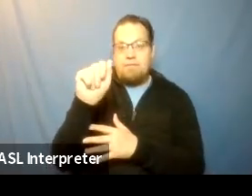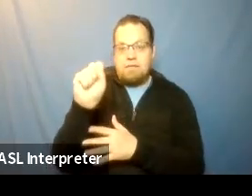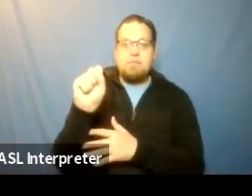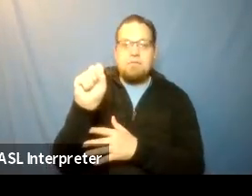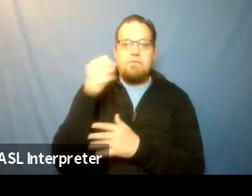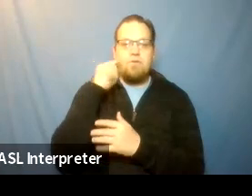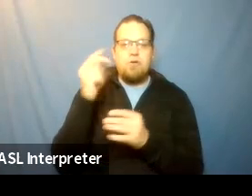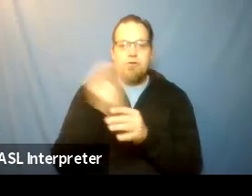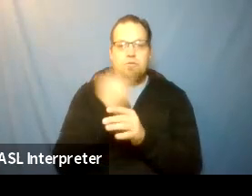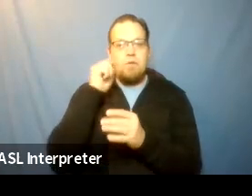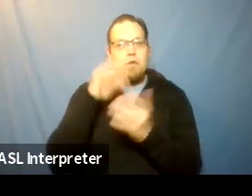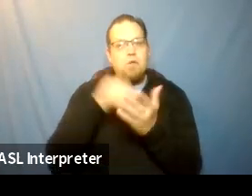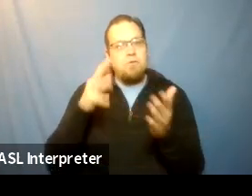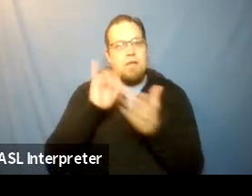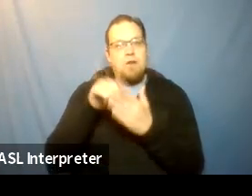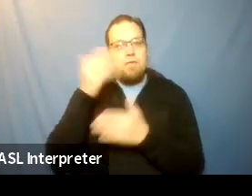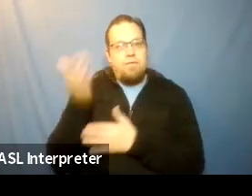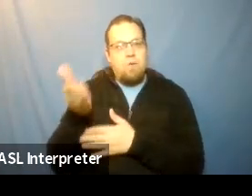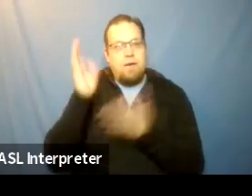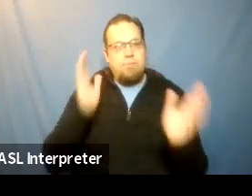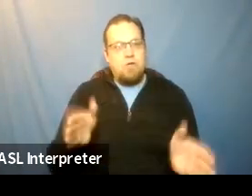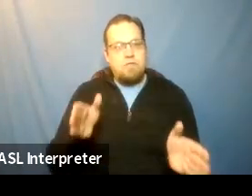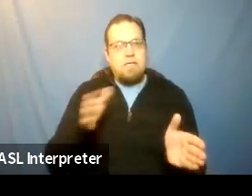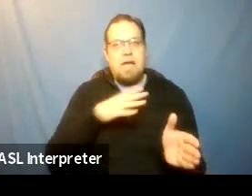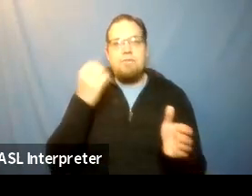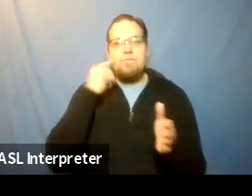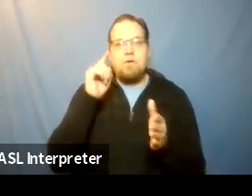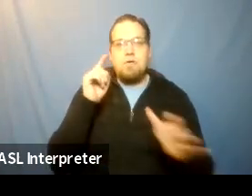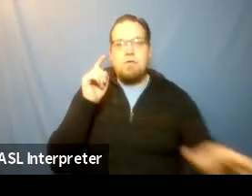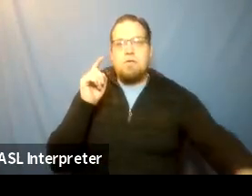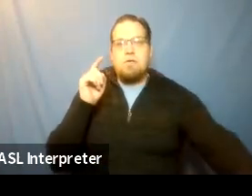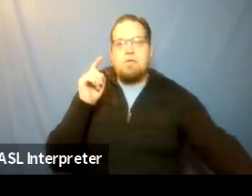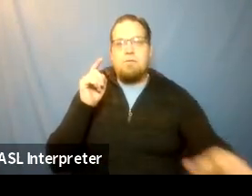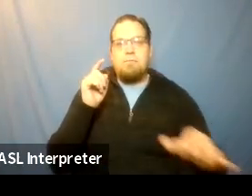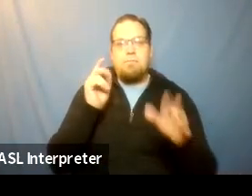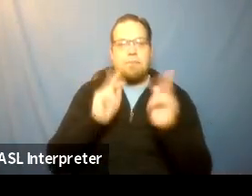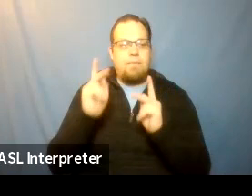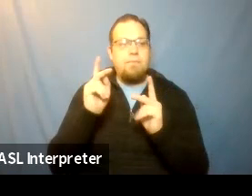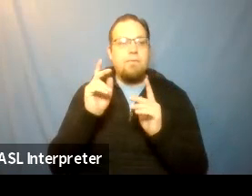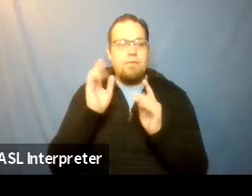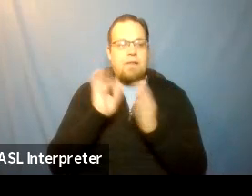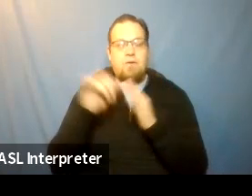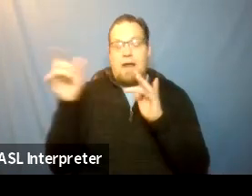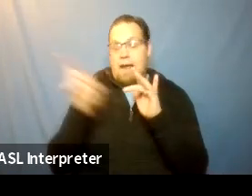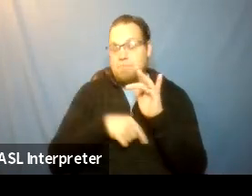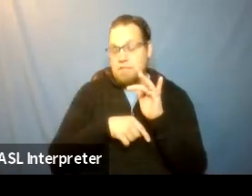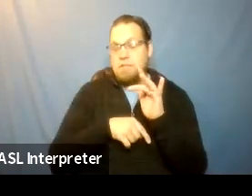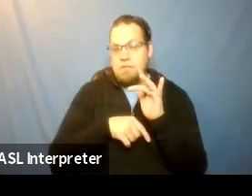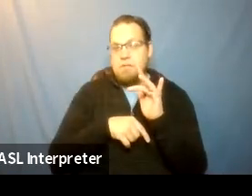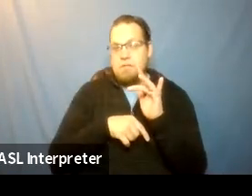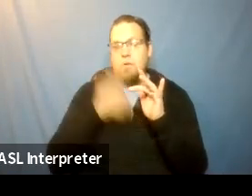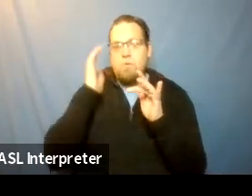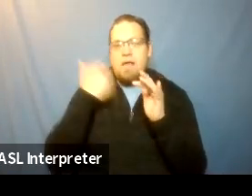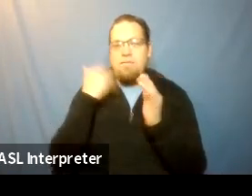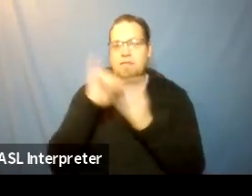for students that are there in person and for those who may be absent. So they'll have all that in one place, which I think will be really